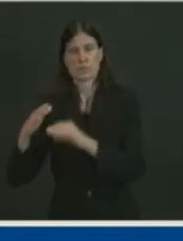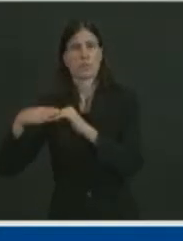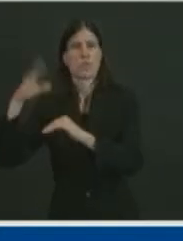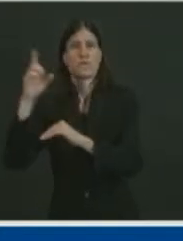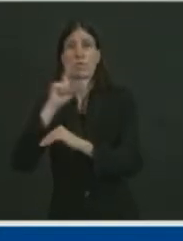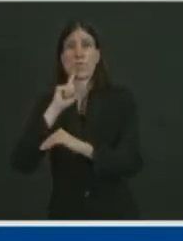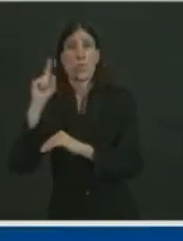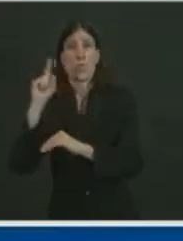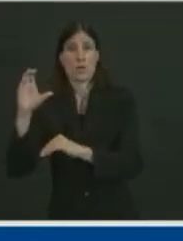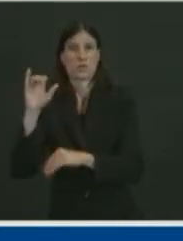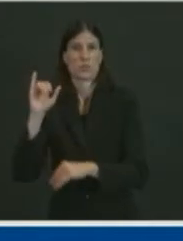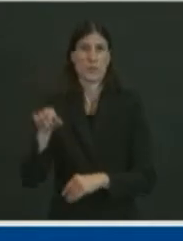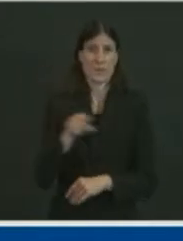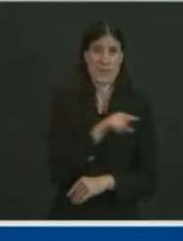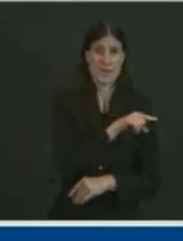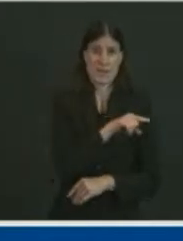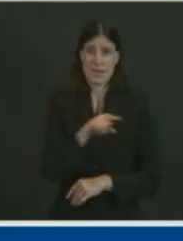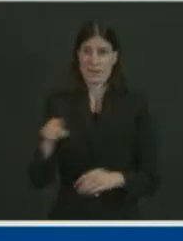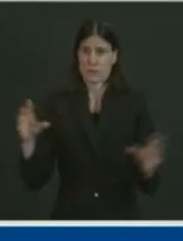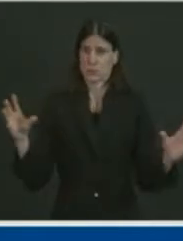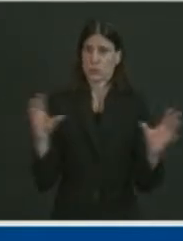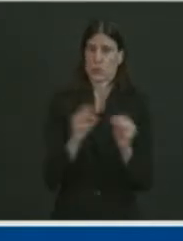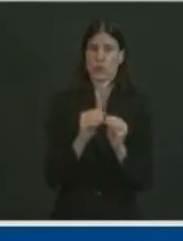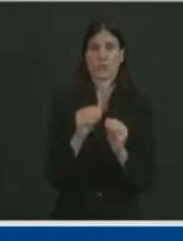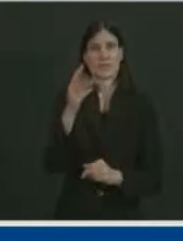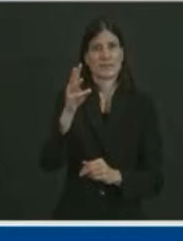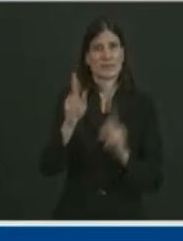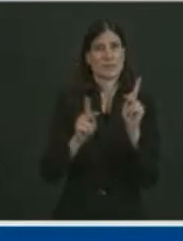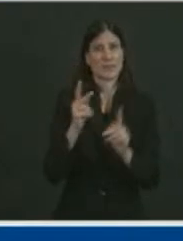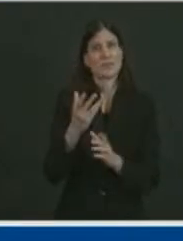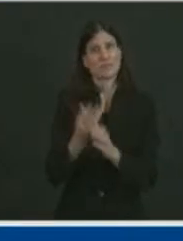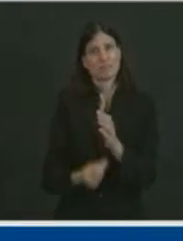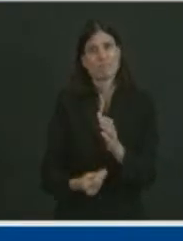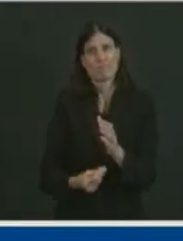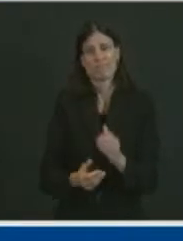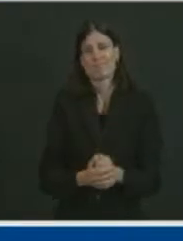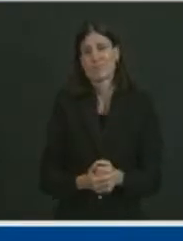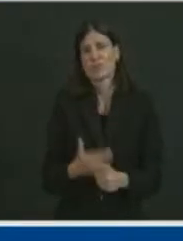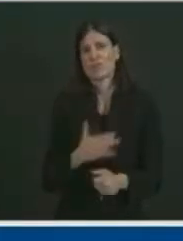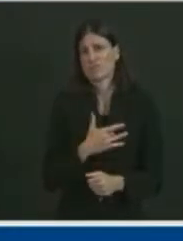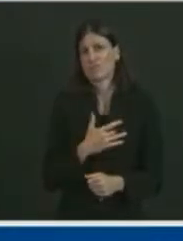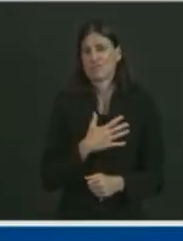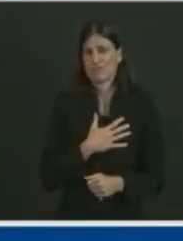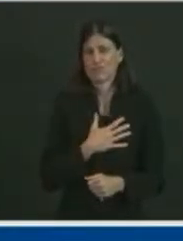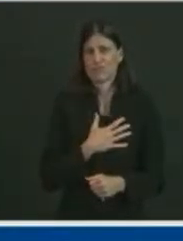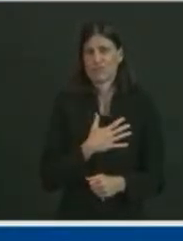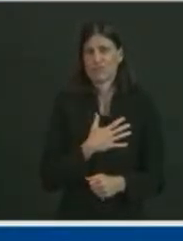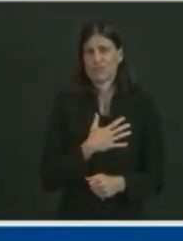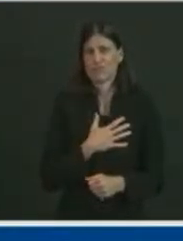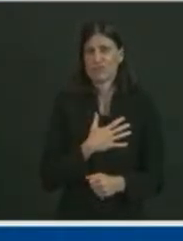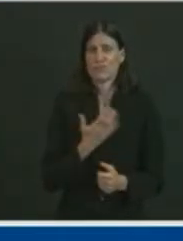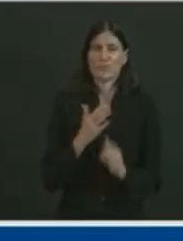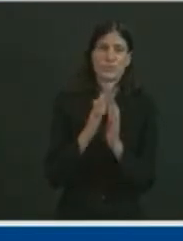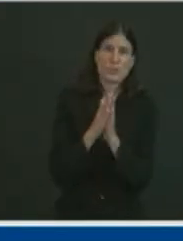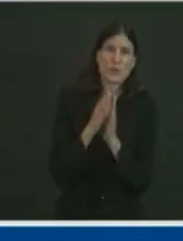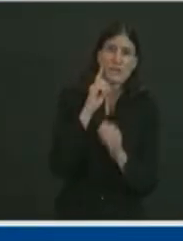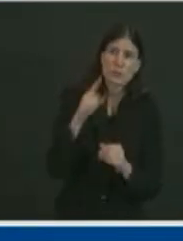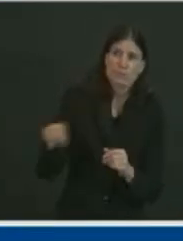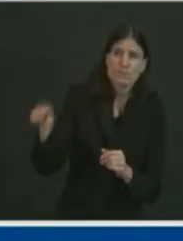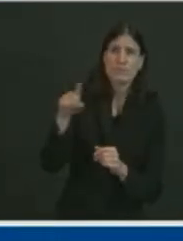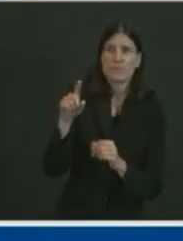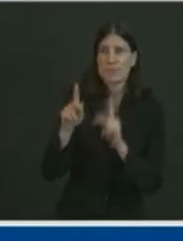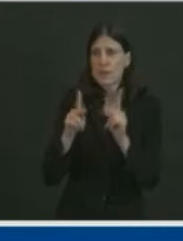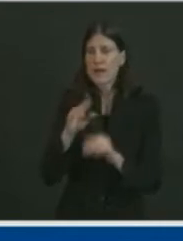old. Our sympathies and our prayers are with the families of these Rhode